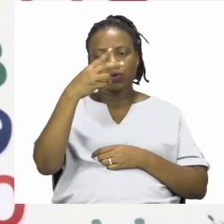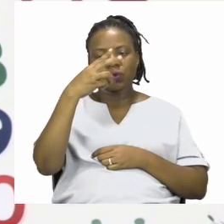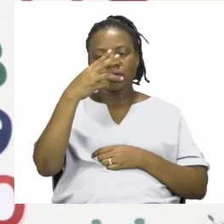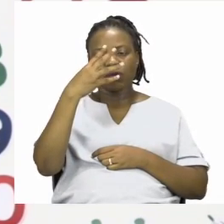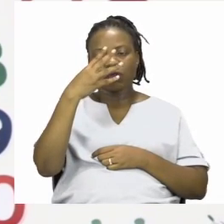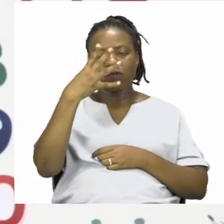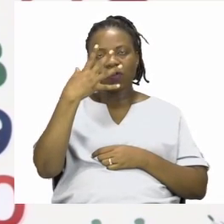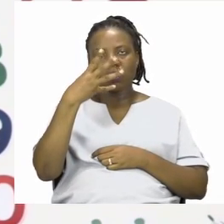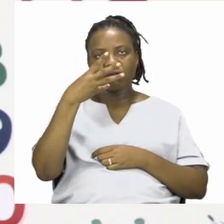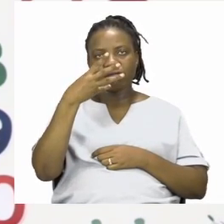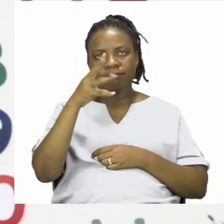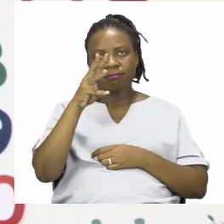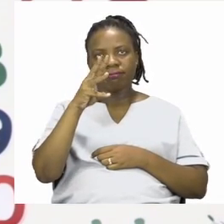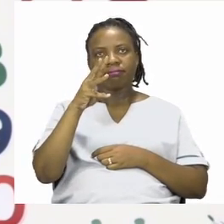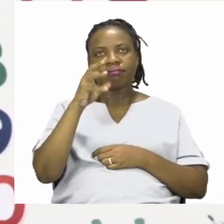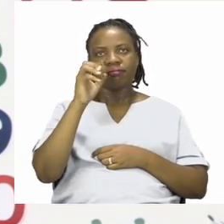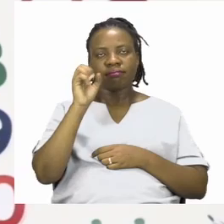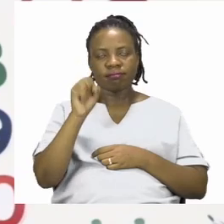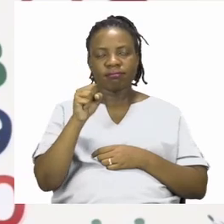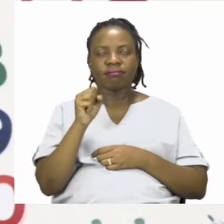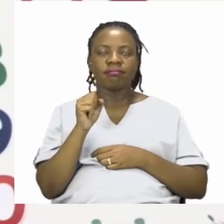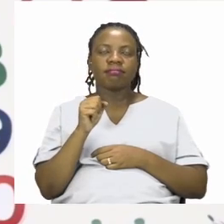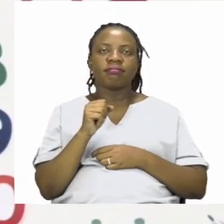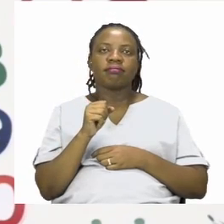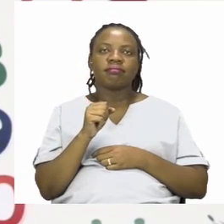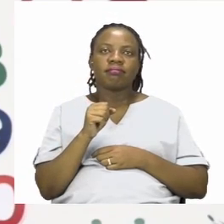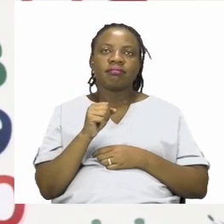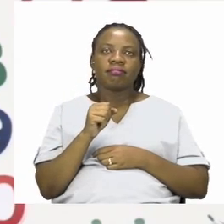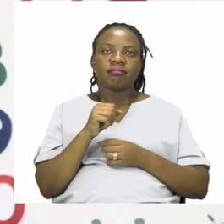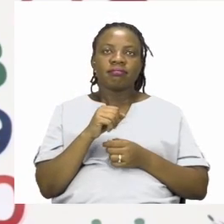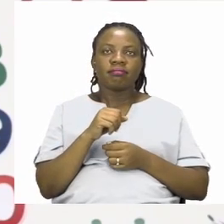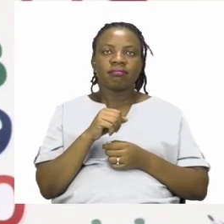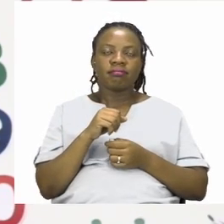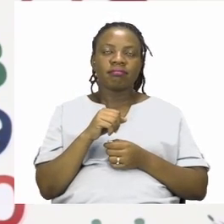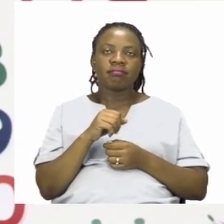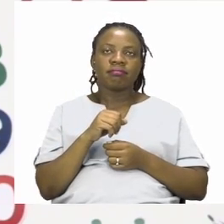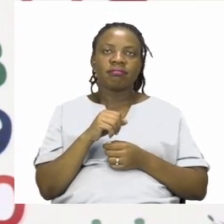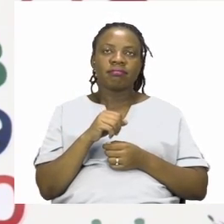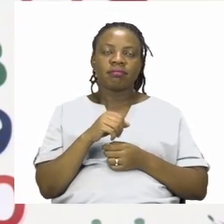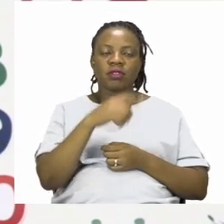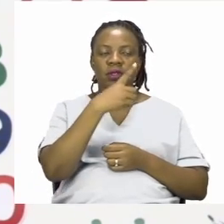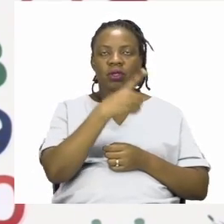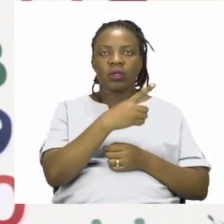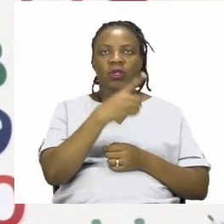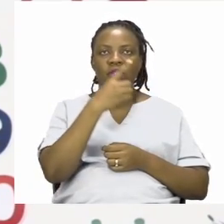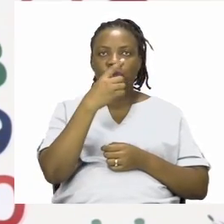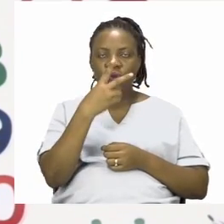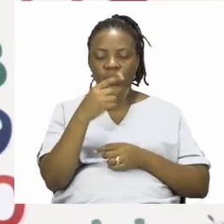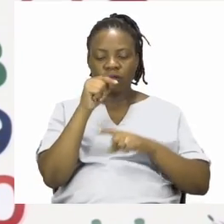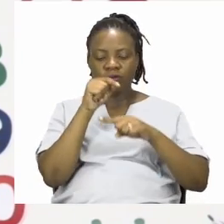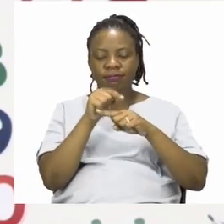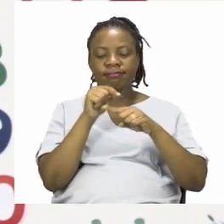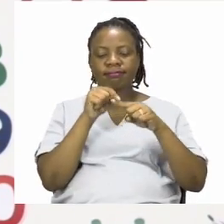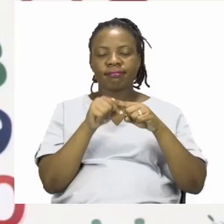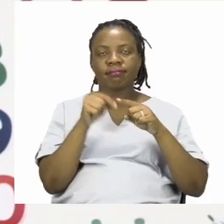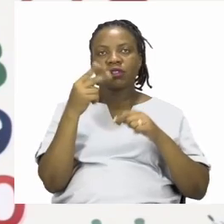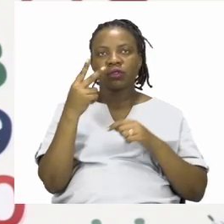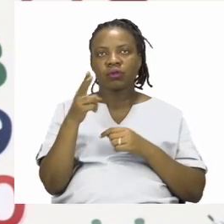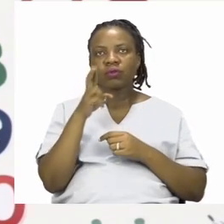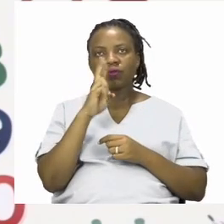that means that 12 divided by 2 is equal to 6 because